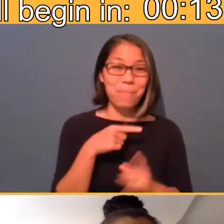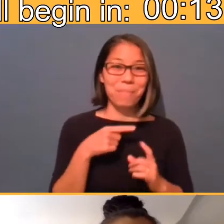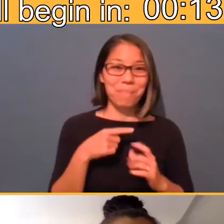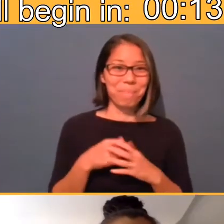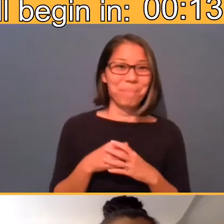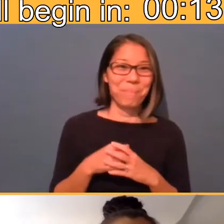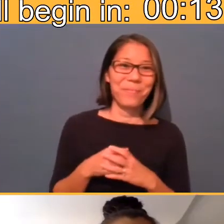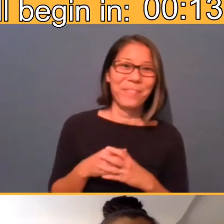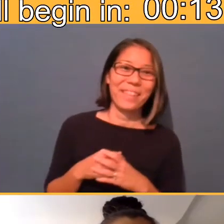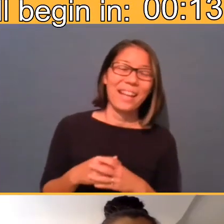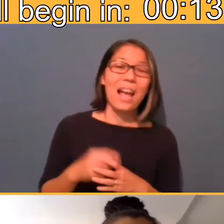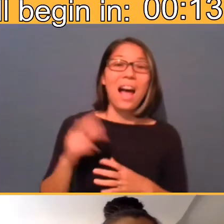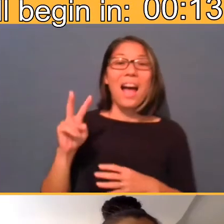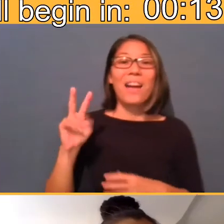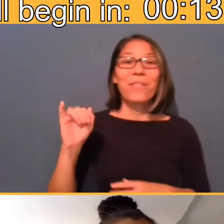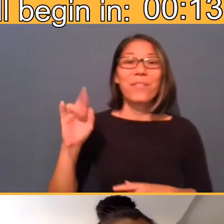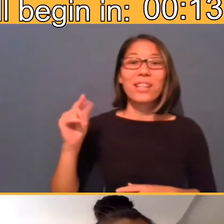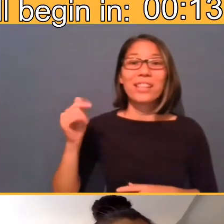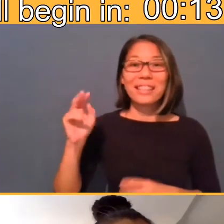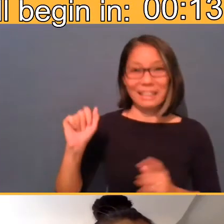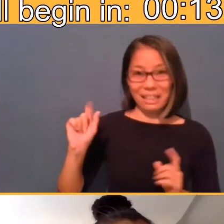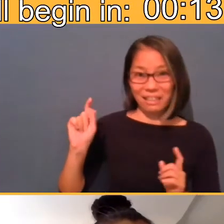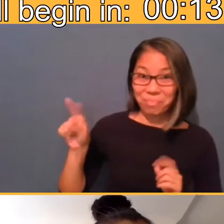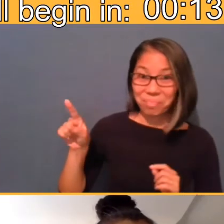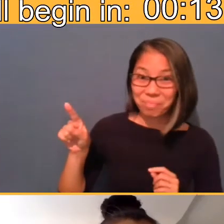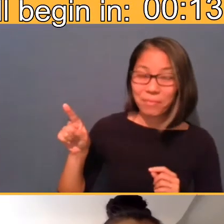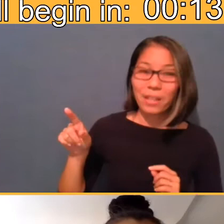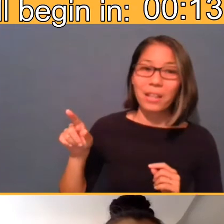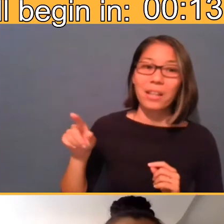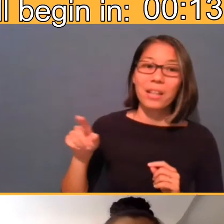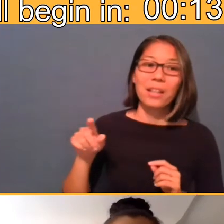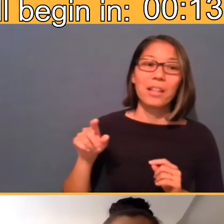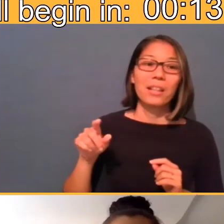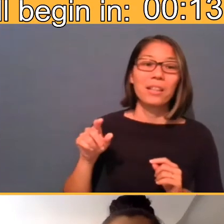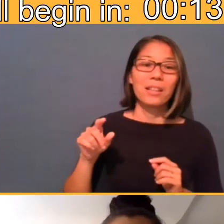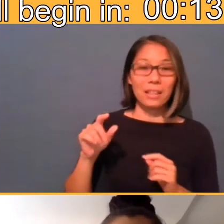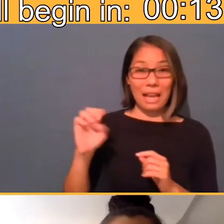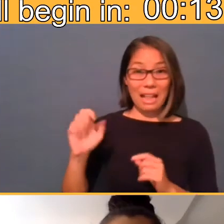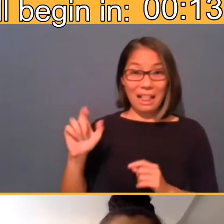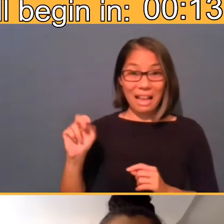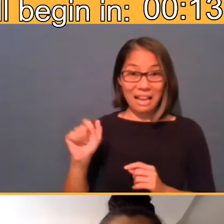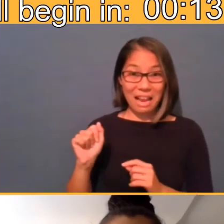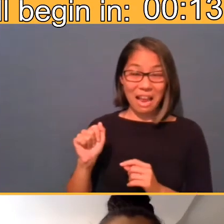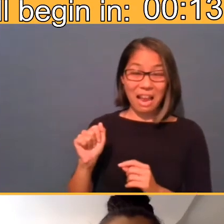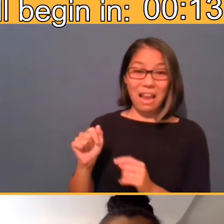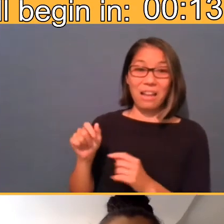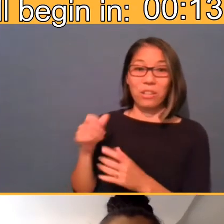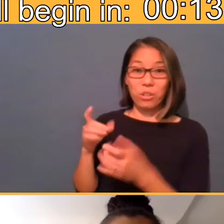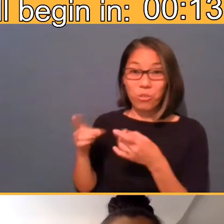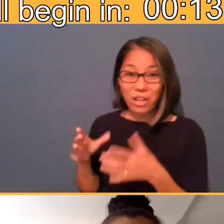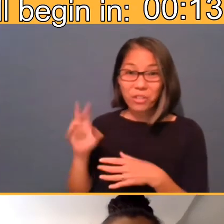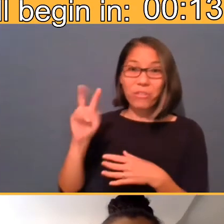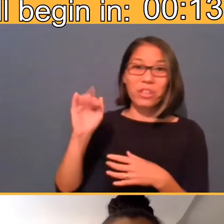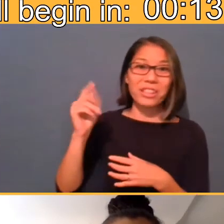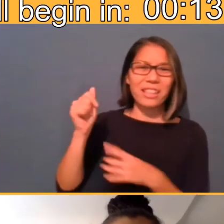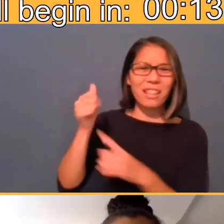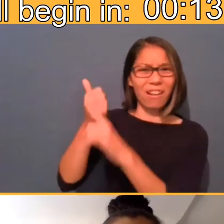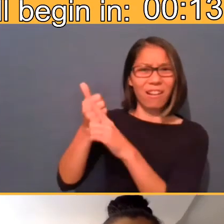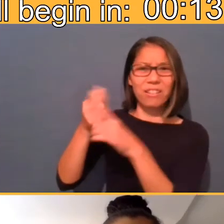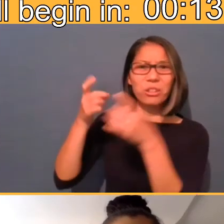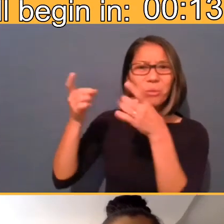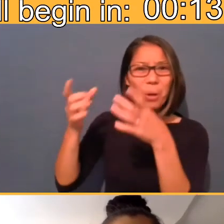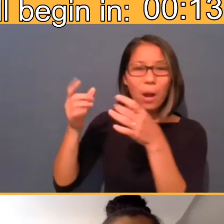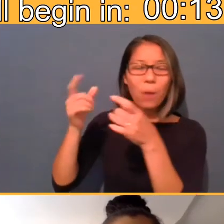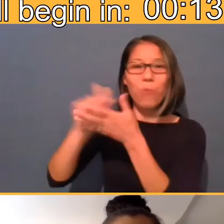And Virginia, as writer, Elena, as director, if you all would talk a little